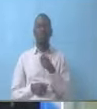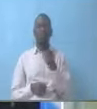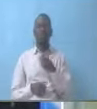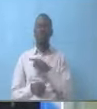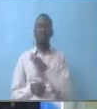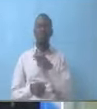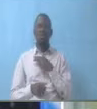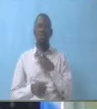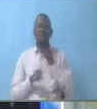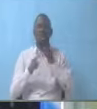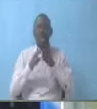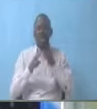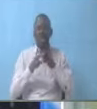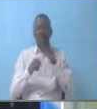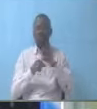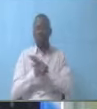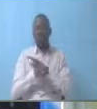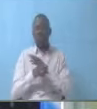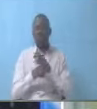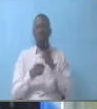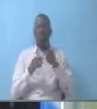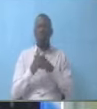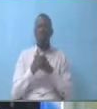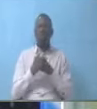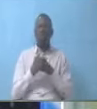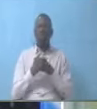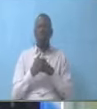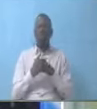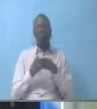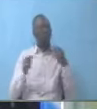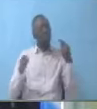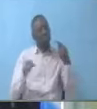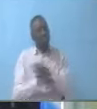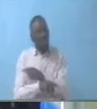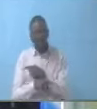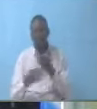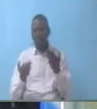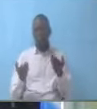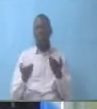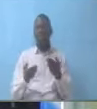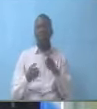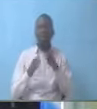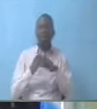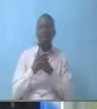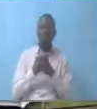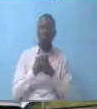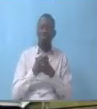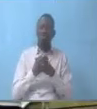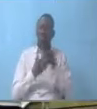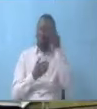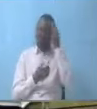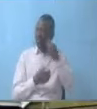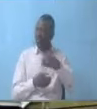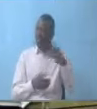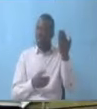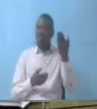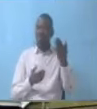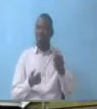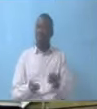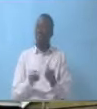recklessness or a result of a lapse, a result of negligence,